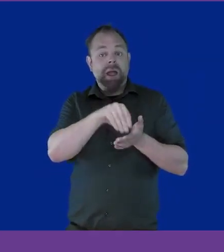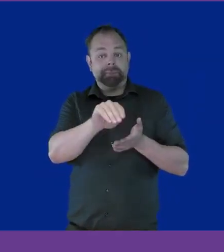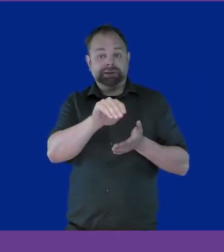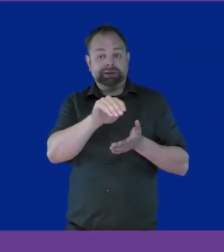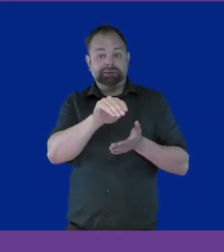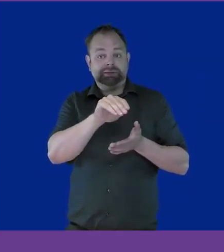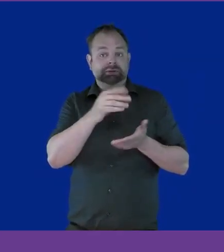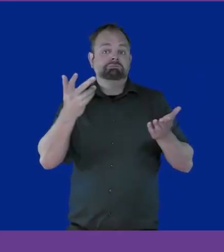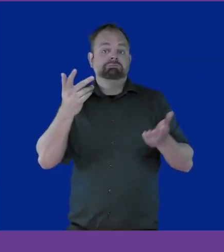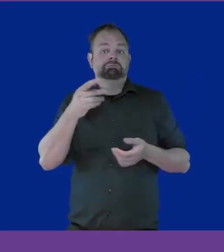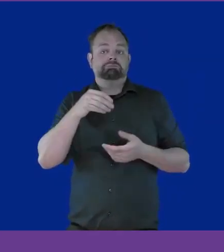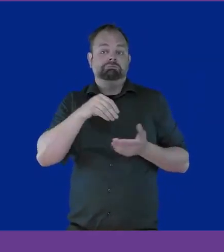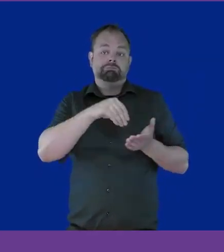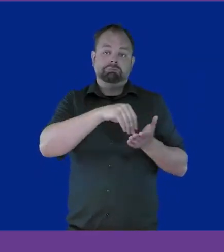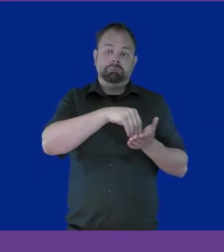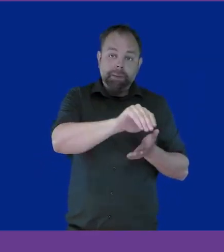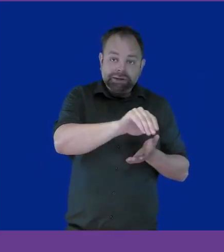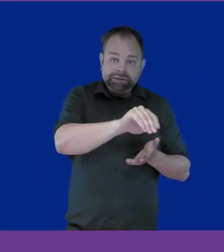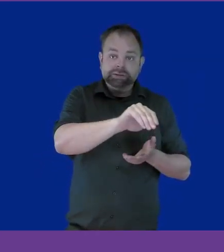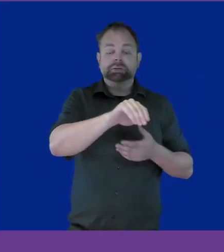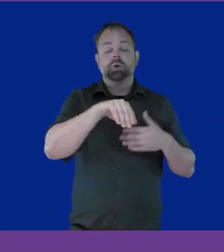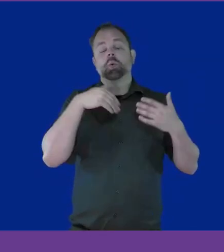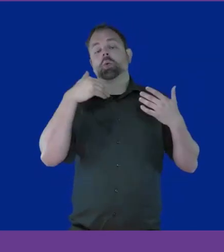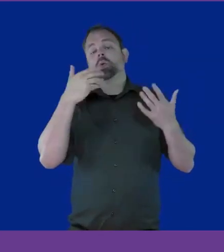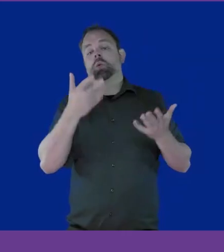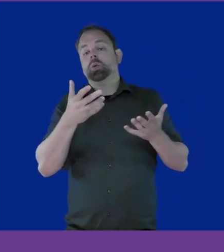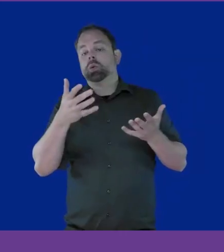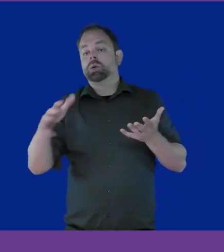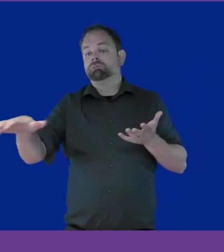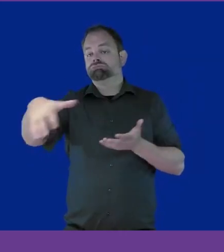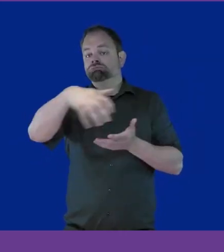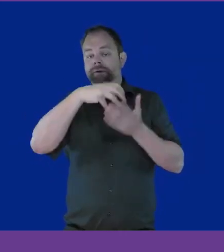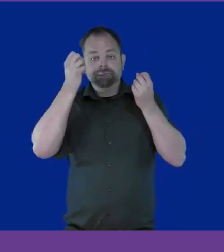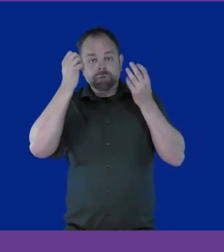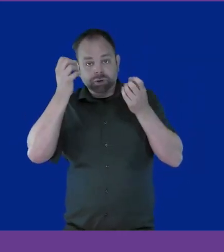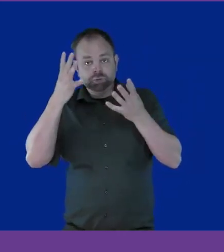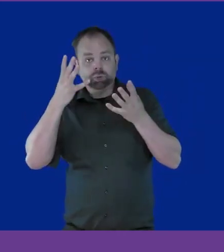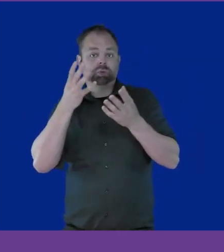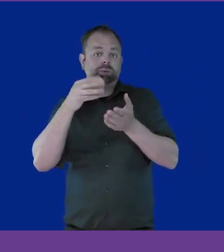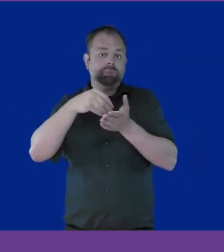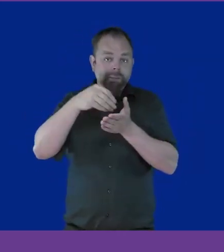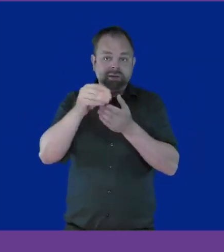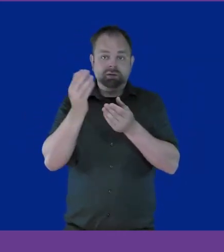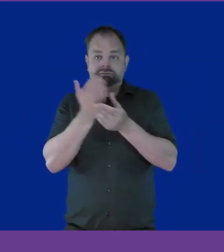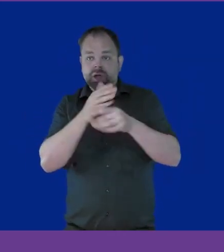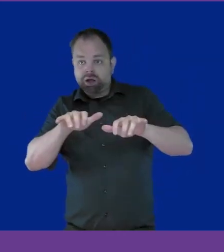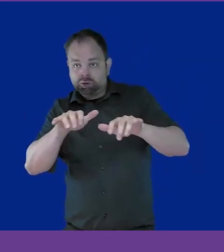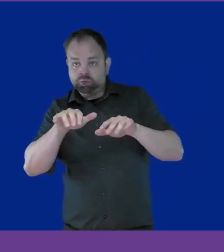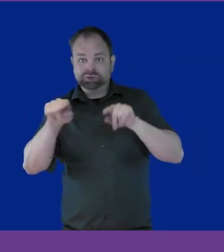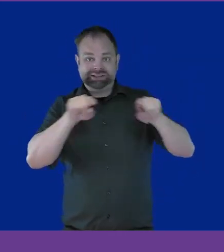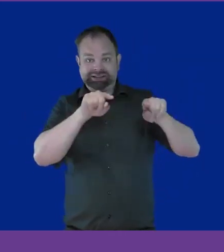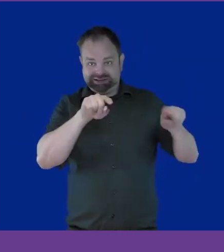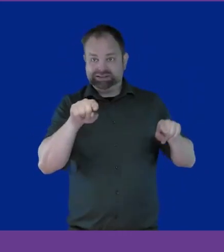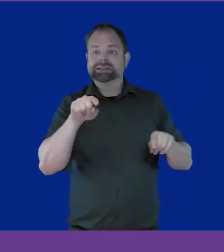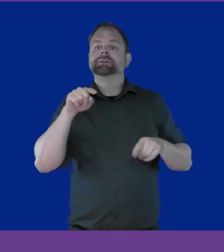payments directive. And that now under the PSR proposal, there is one change that I have in mind here